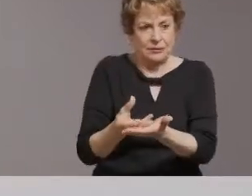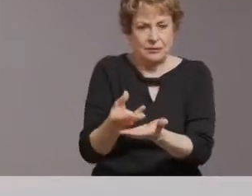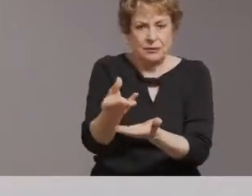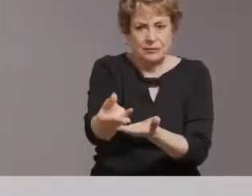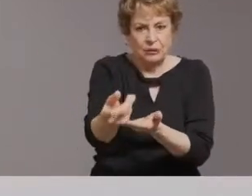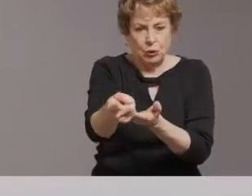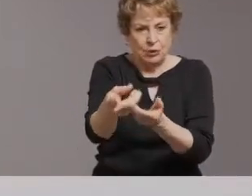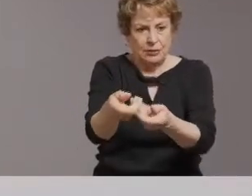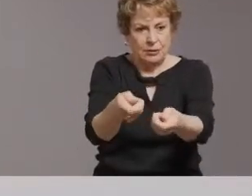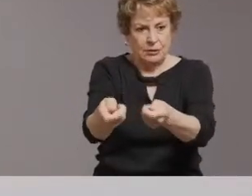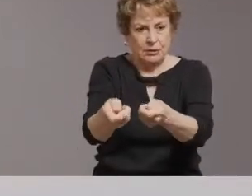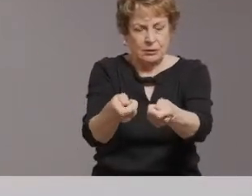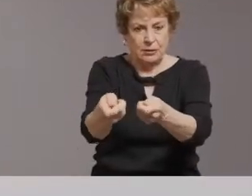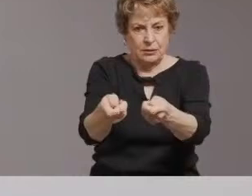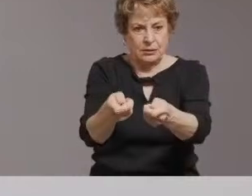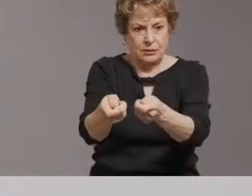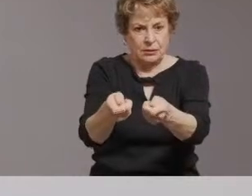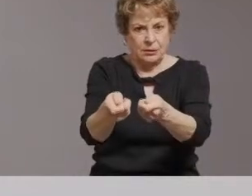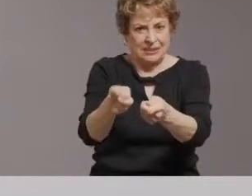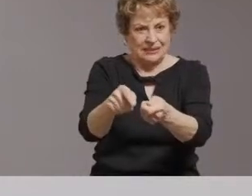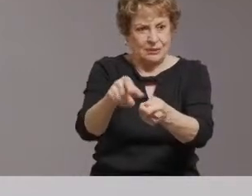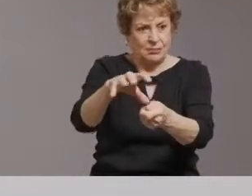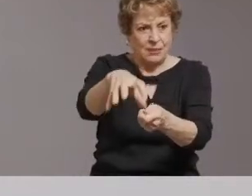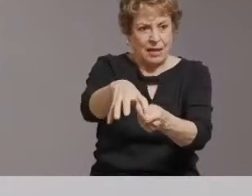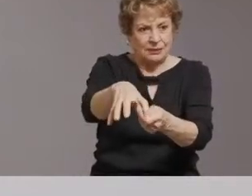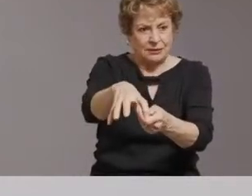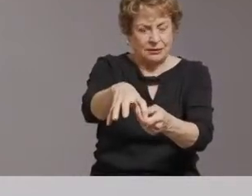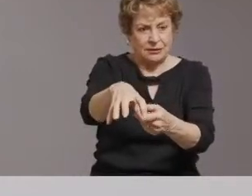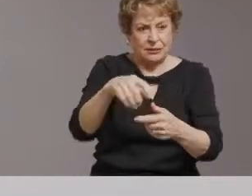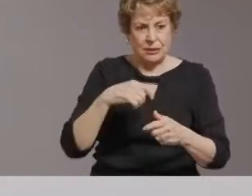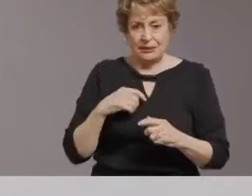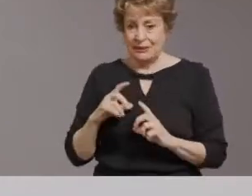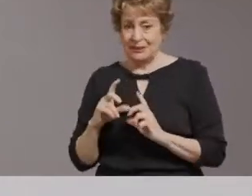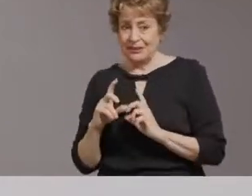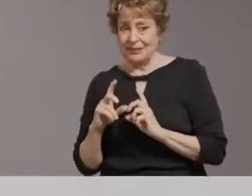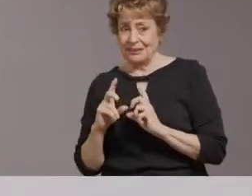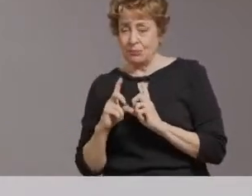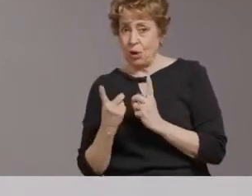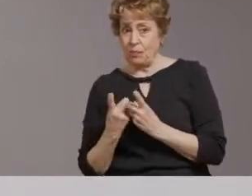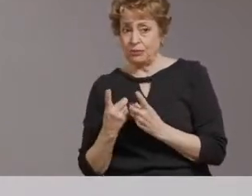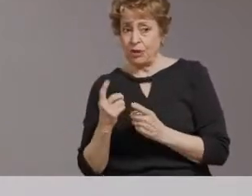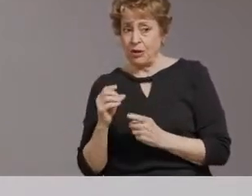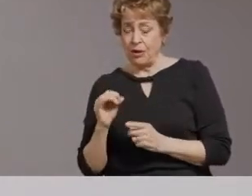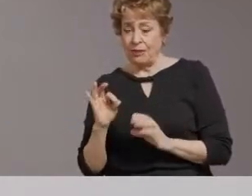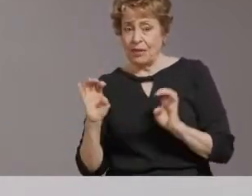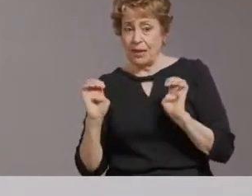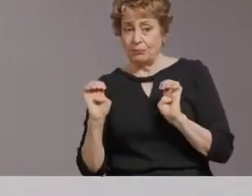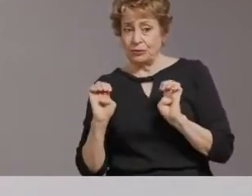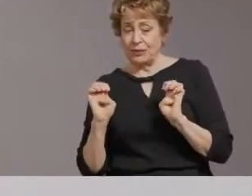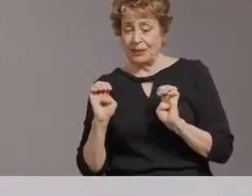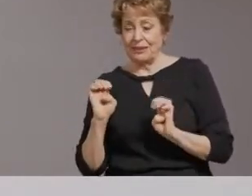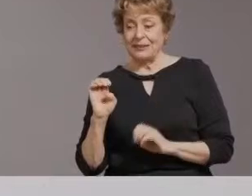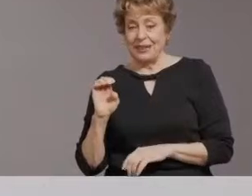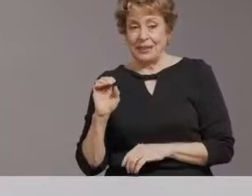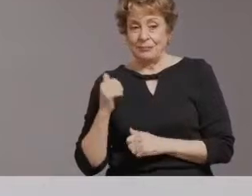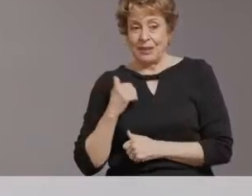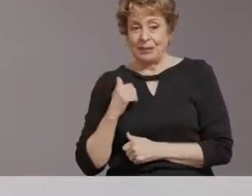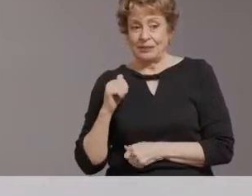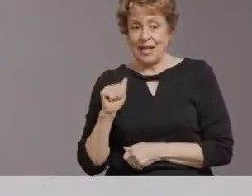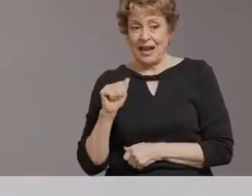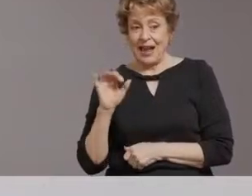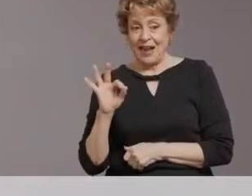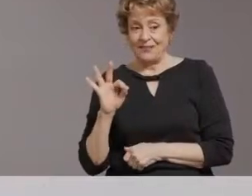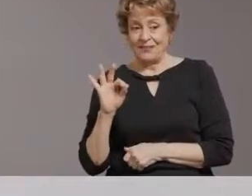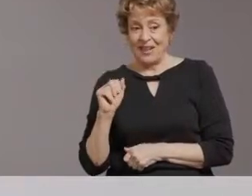with our sister agency, the Department of Emergency and Military Affairs, to make sure that anything logistical that those